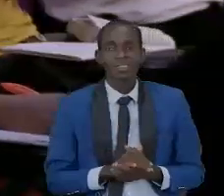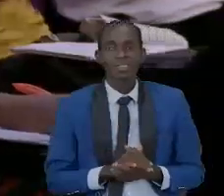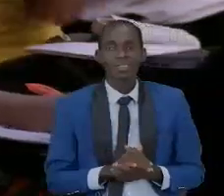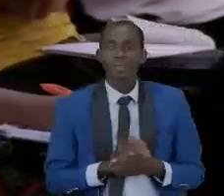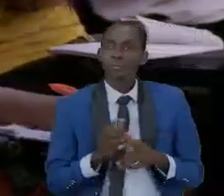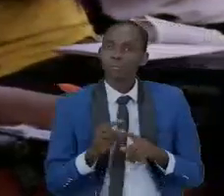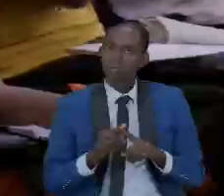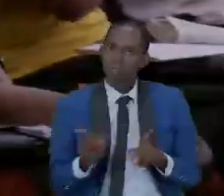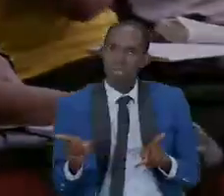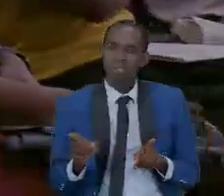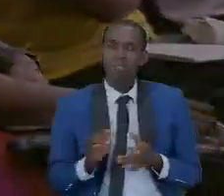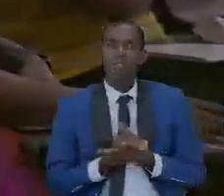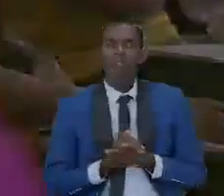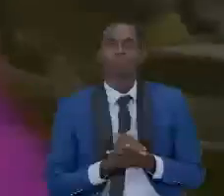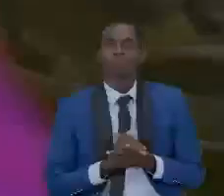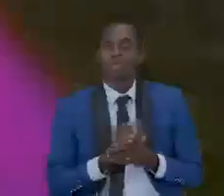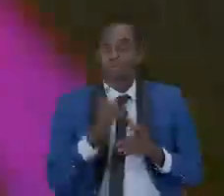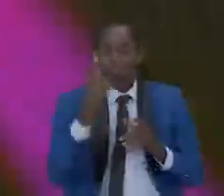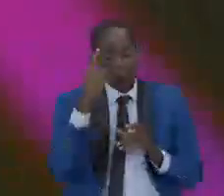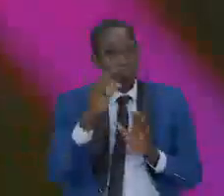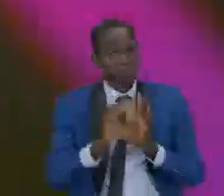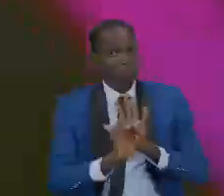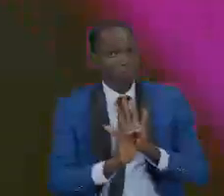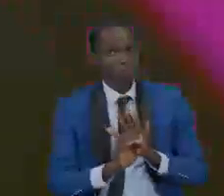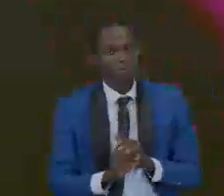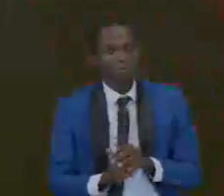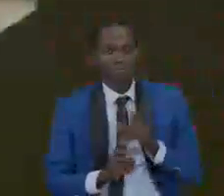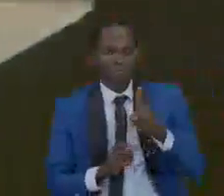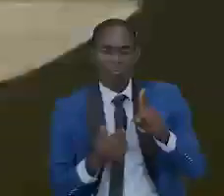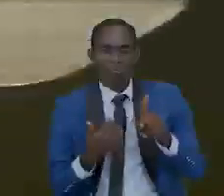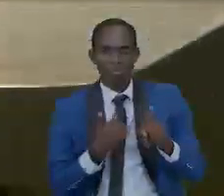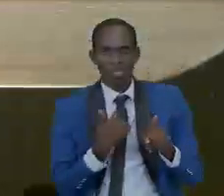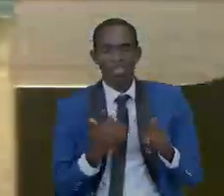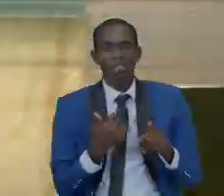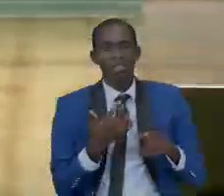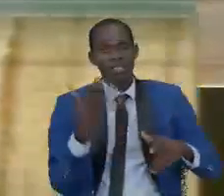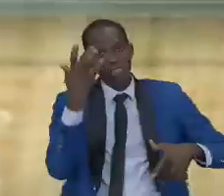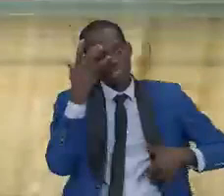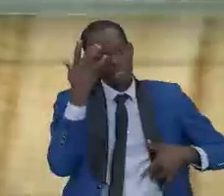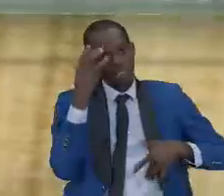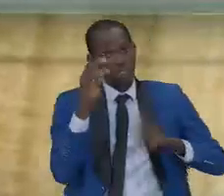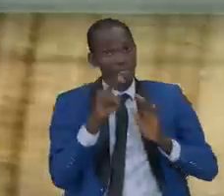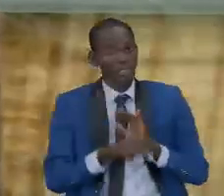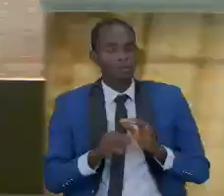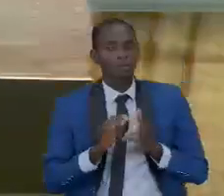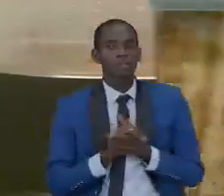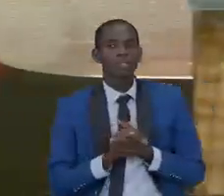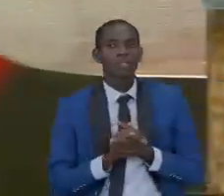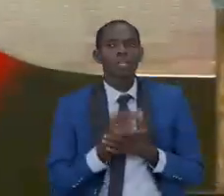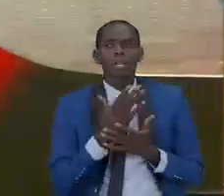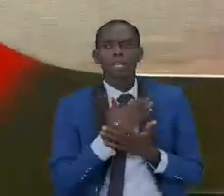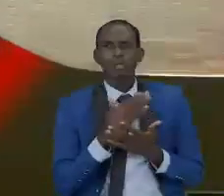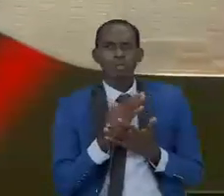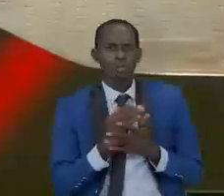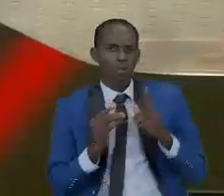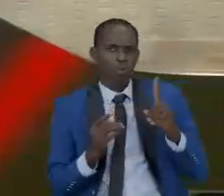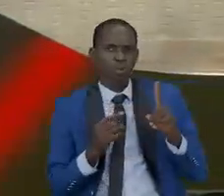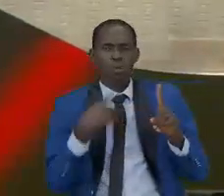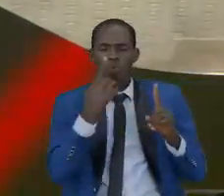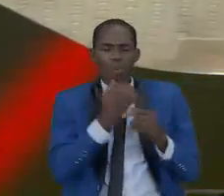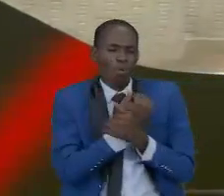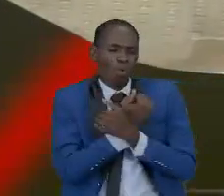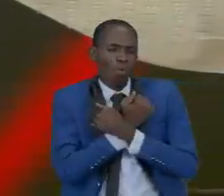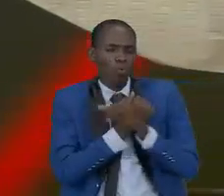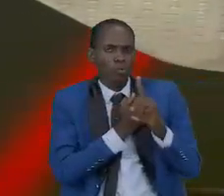but for illustration let's say you have sickness and then somebody who loves you